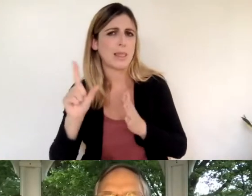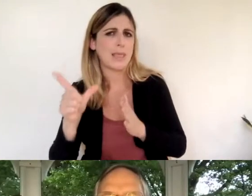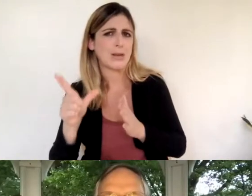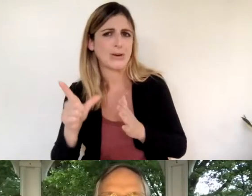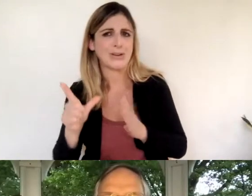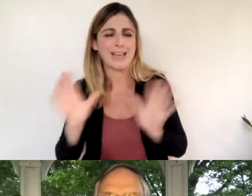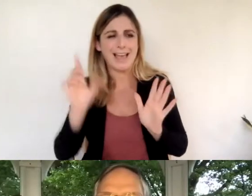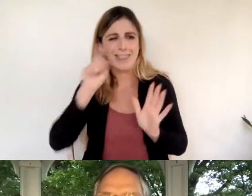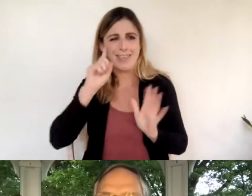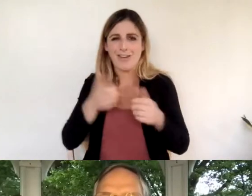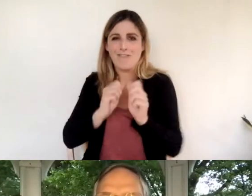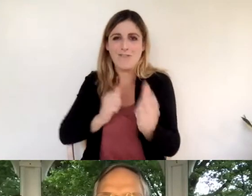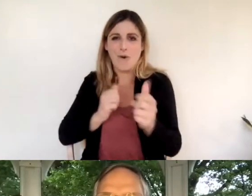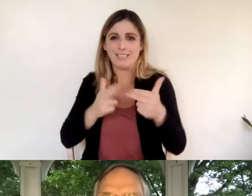Yes.